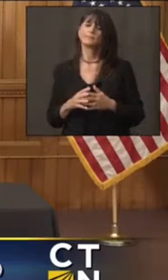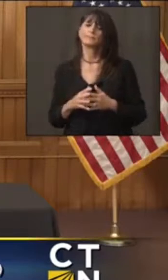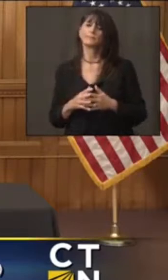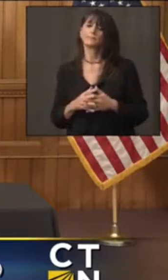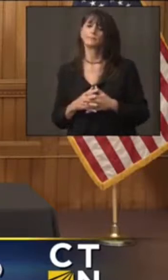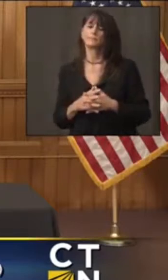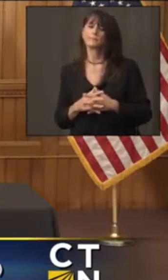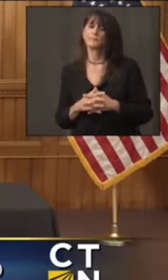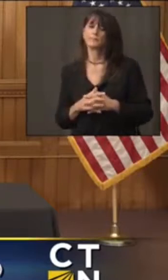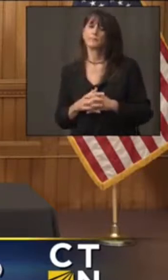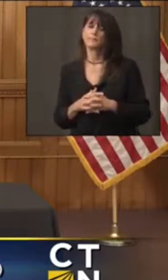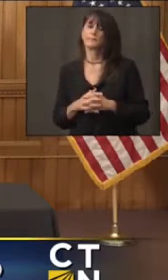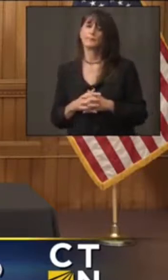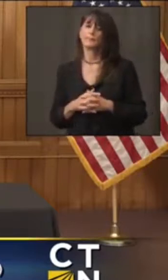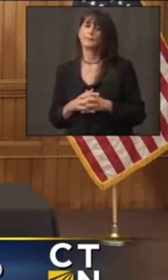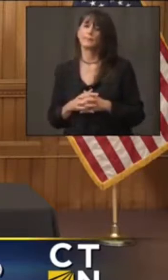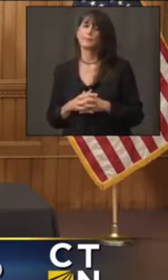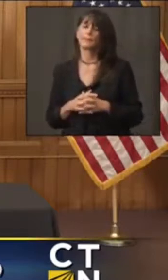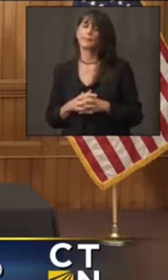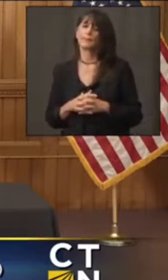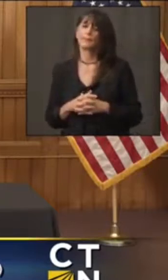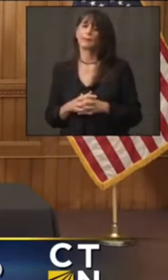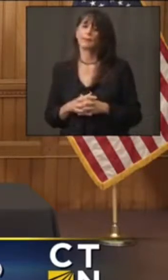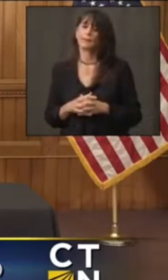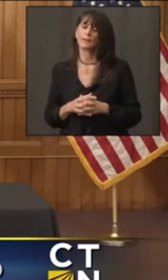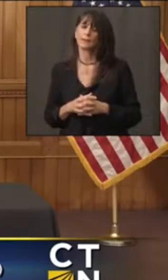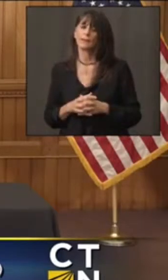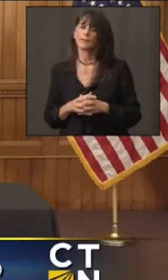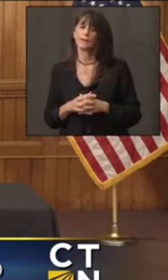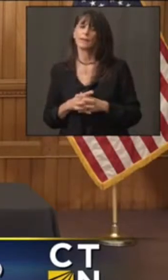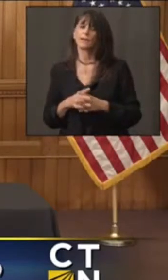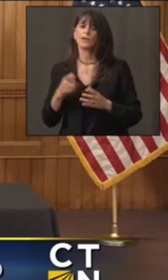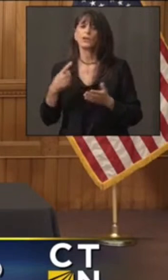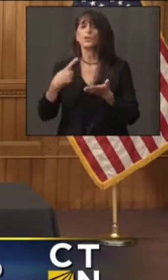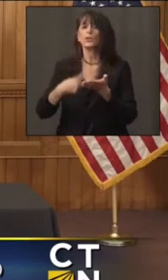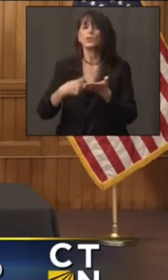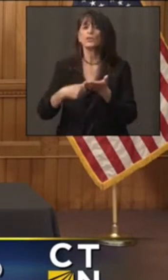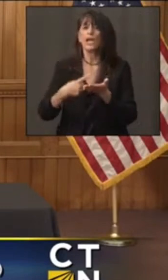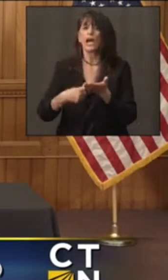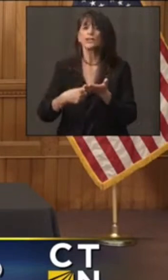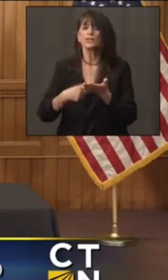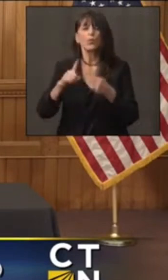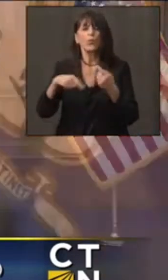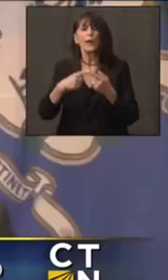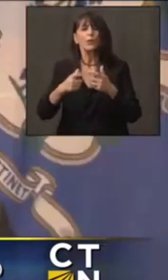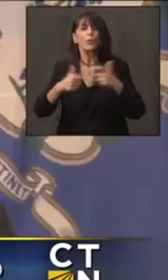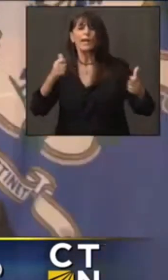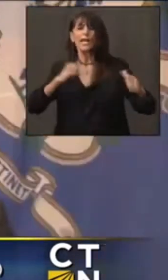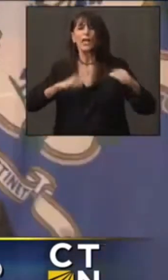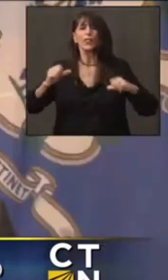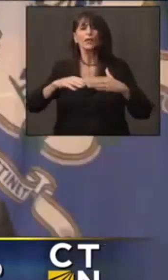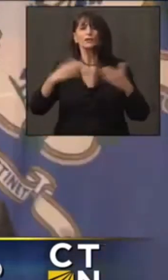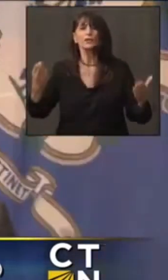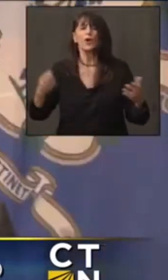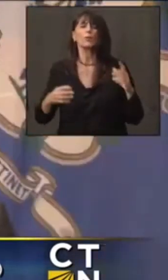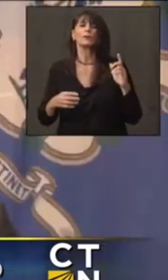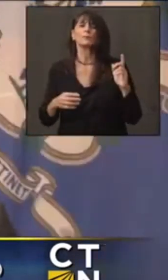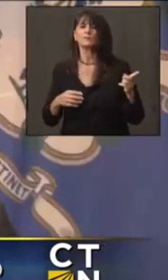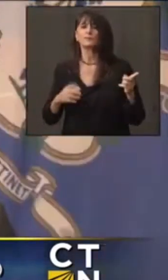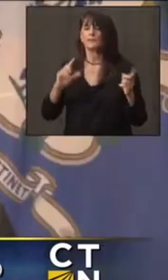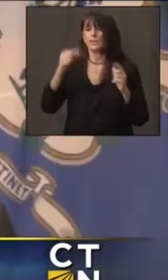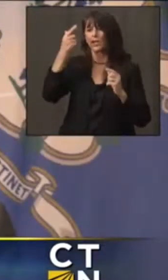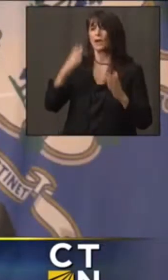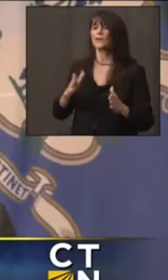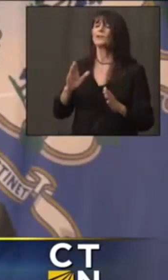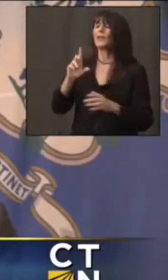venue you mentioned, you said at some point later, will that be? The performing arts centers and the such, David's going to be rolling